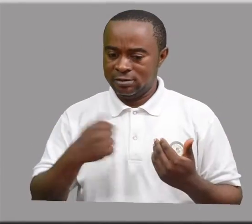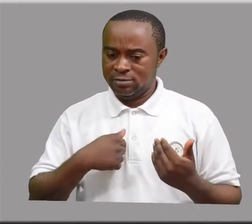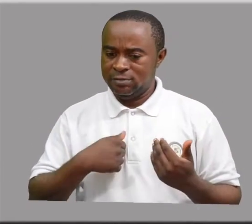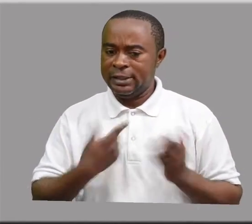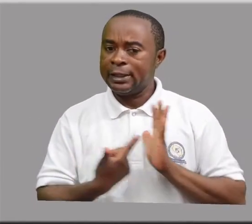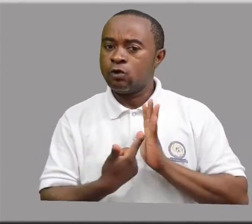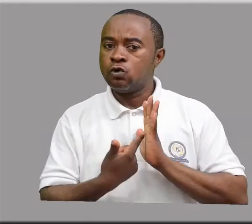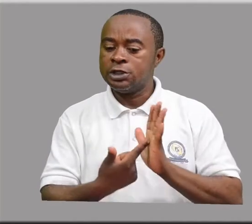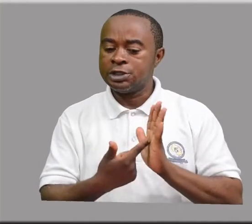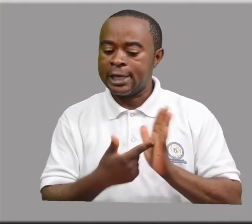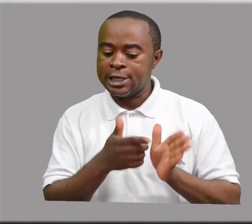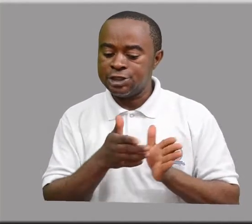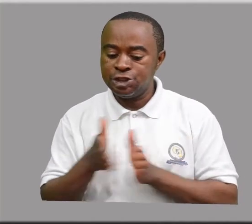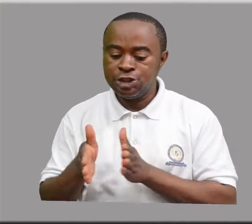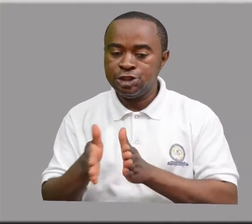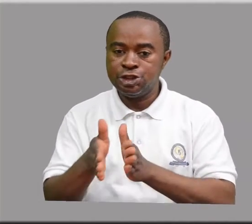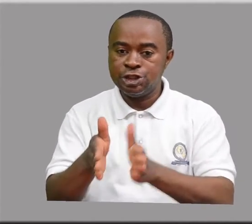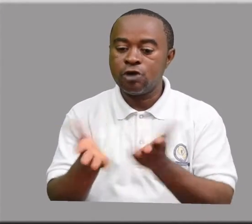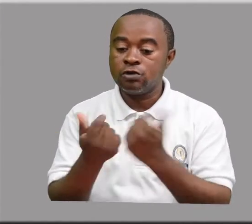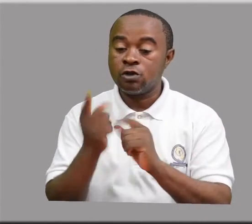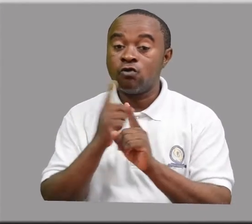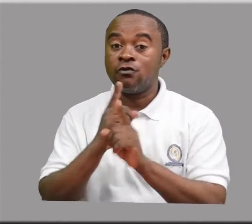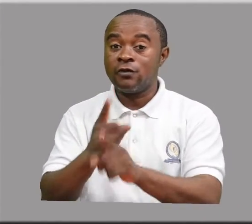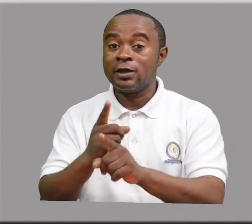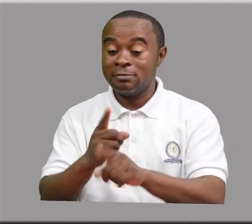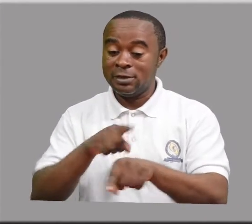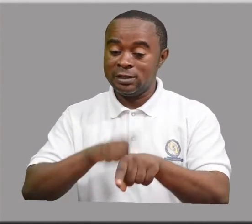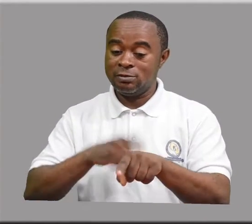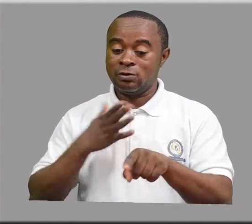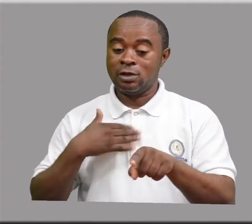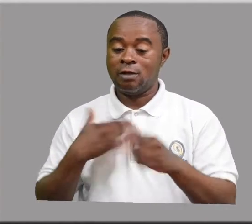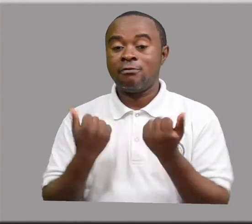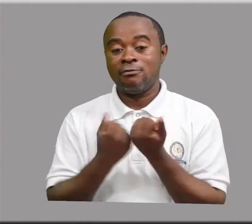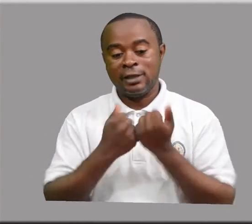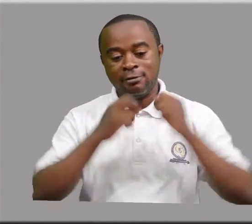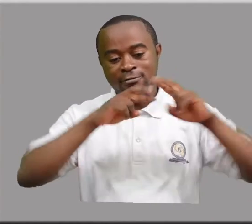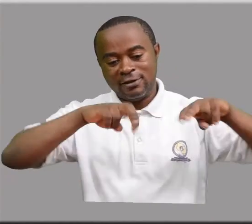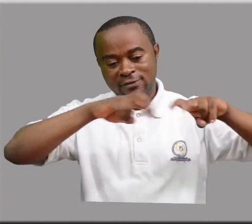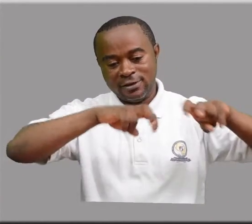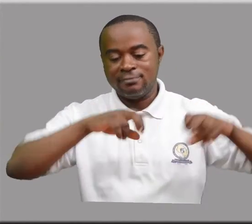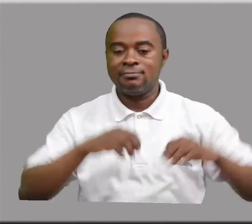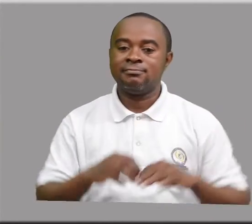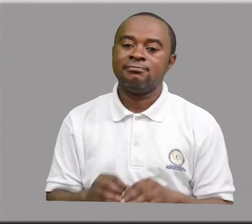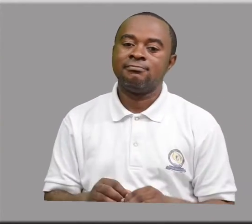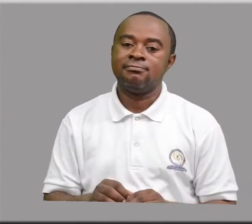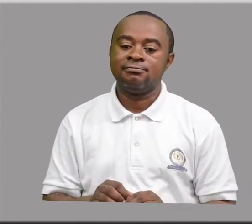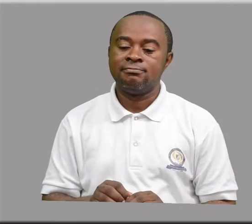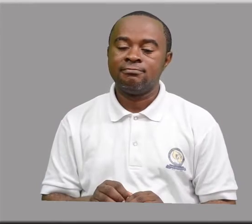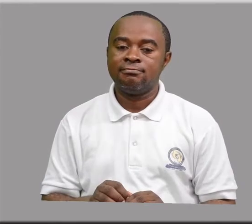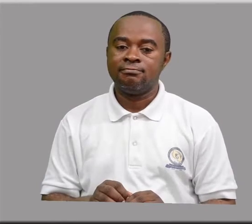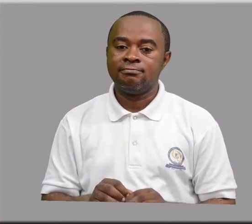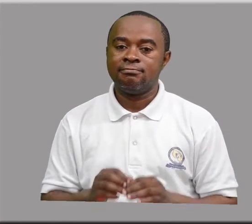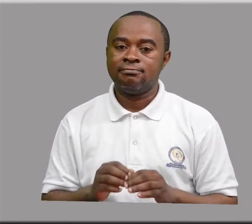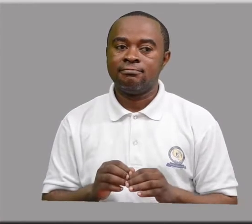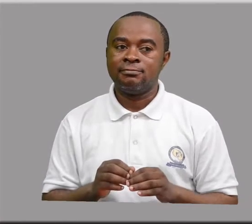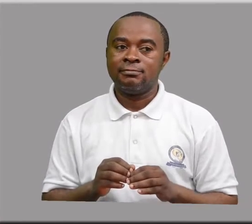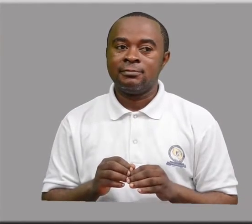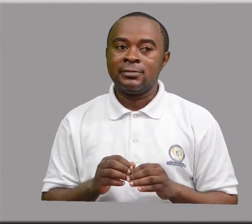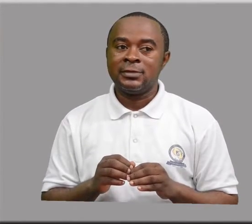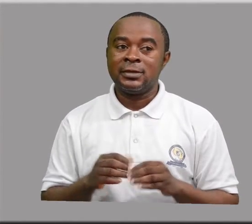the process that you will follow when you are doing your research. Basically,